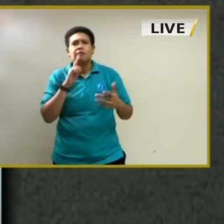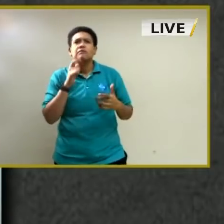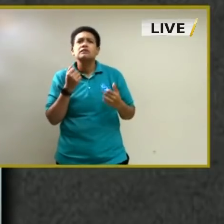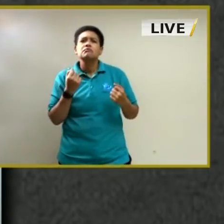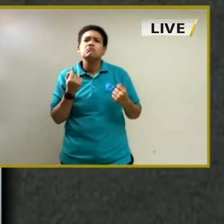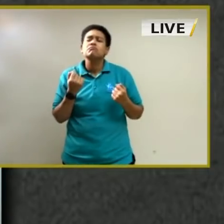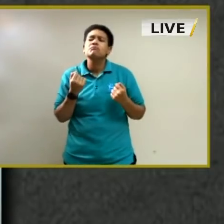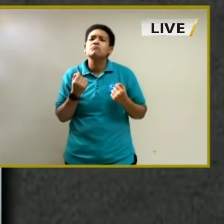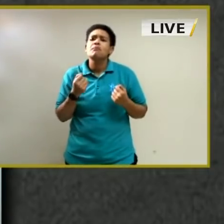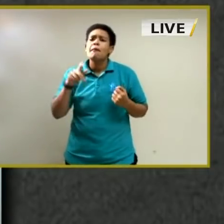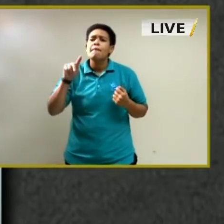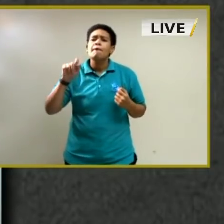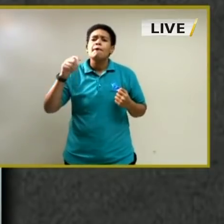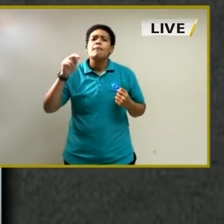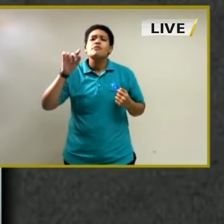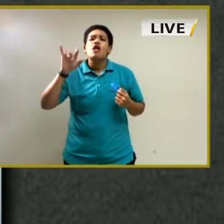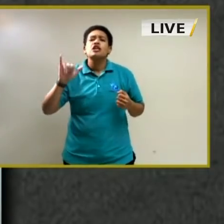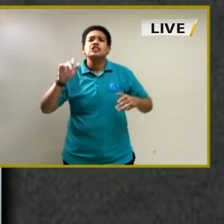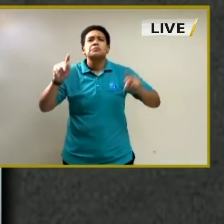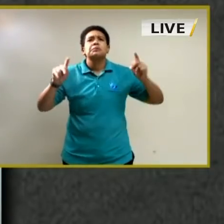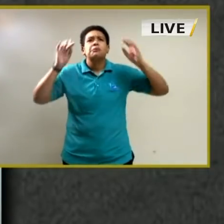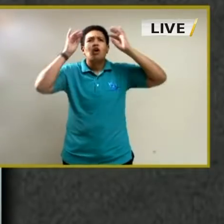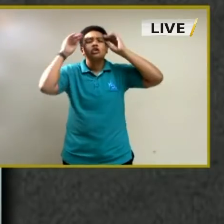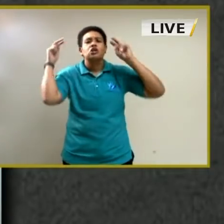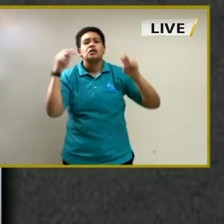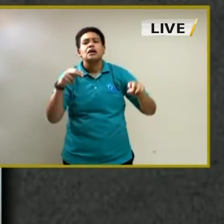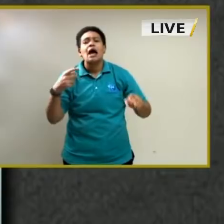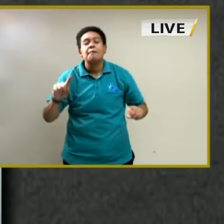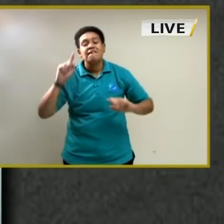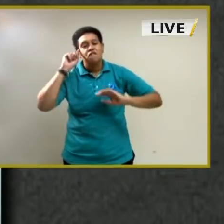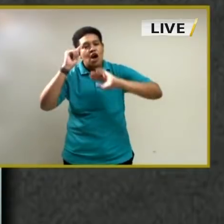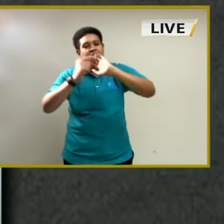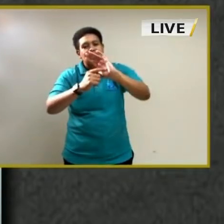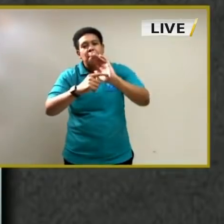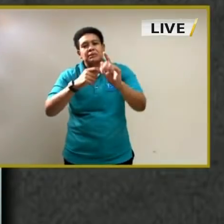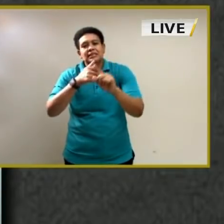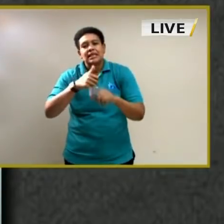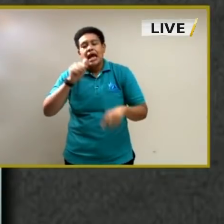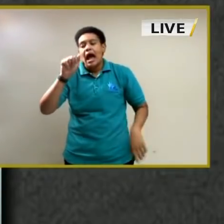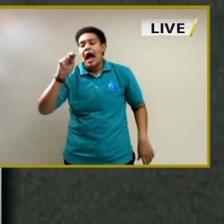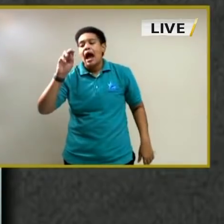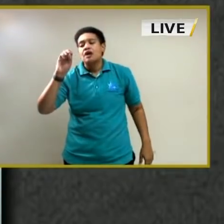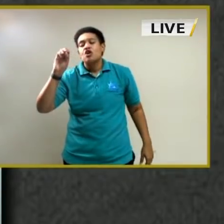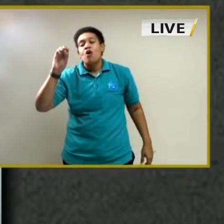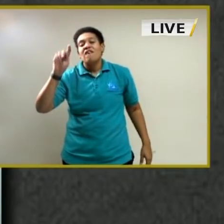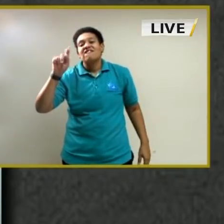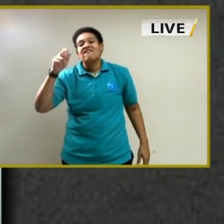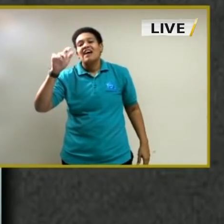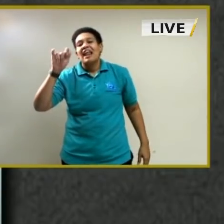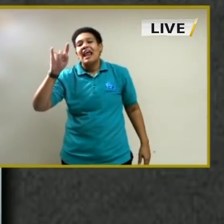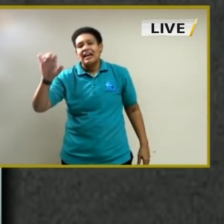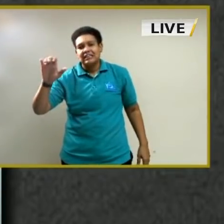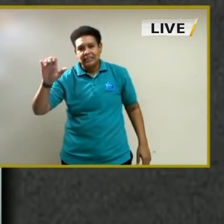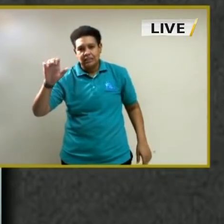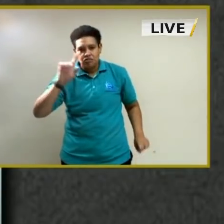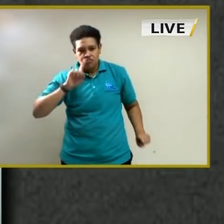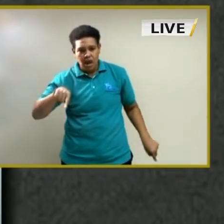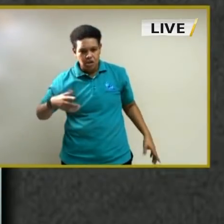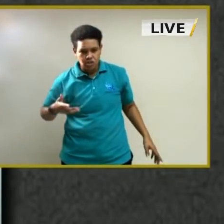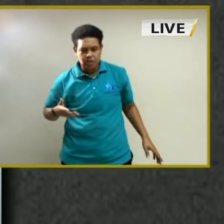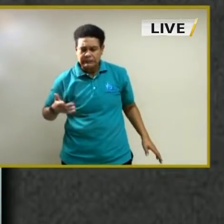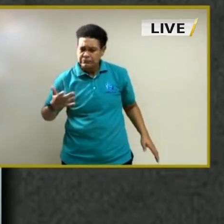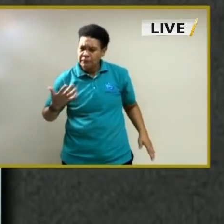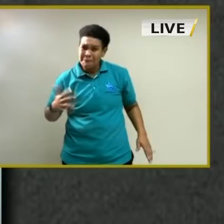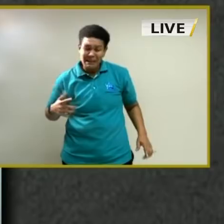significant pathologies that persons are concerned about. For example, anaphylactic reaction, which is a very severe allergic